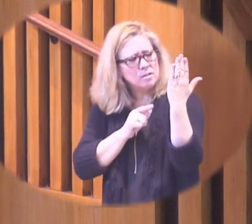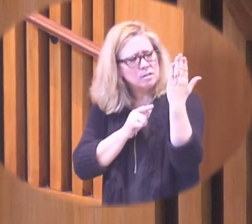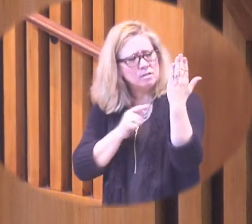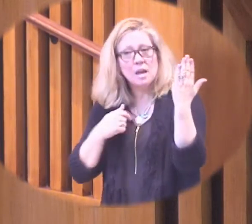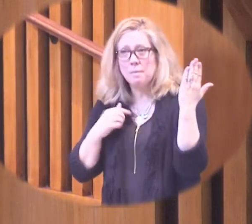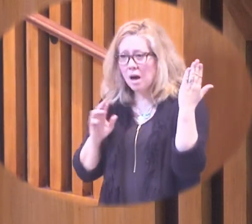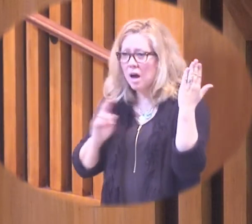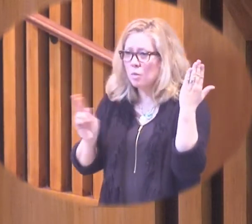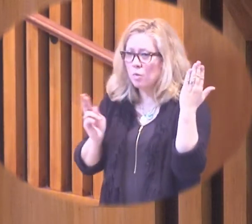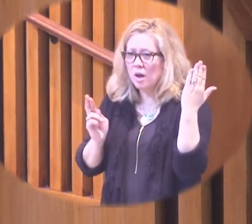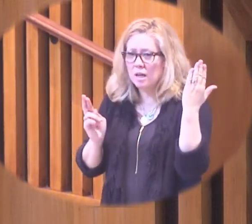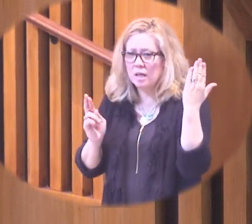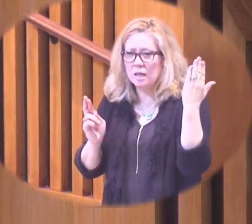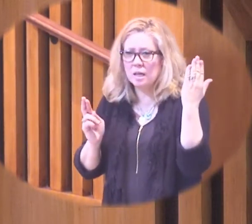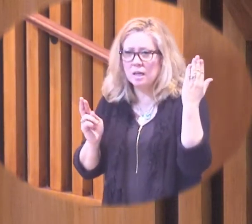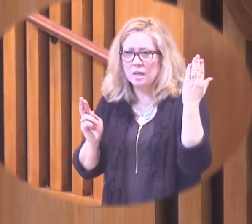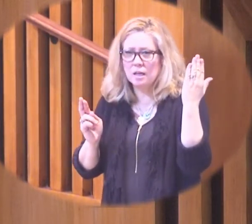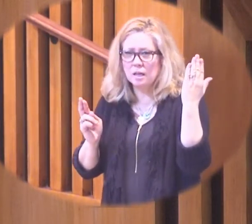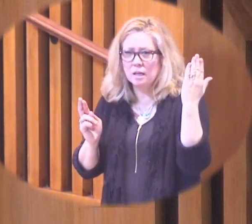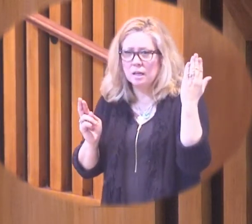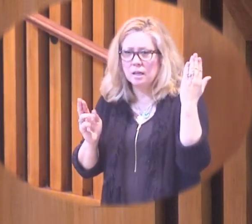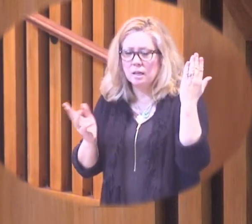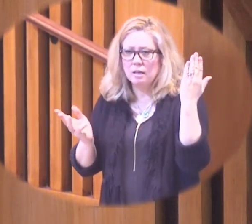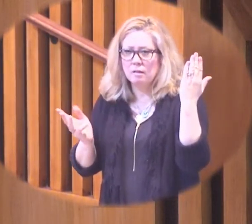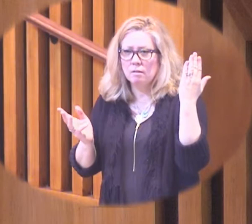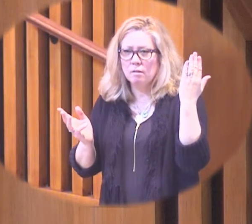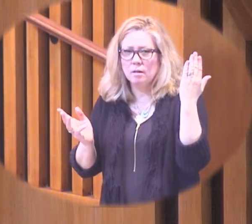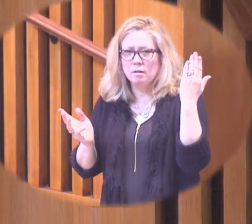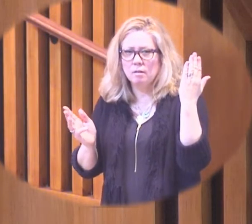say, or am I ready to say,